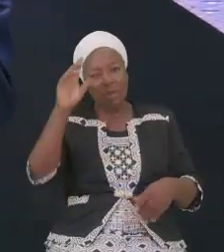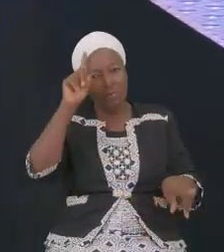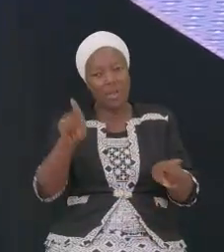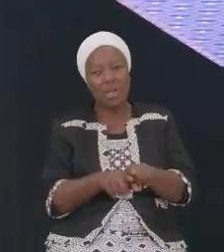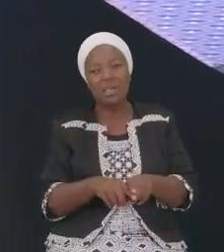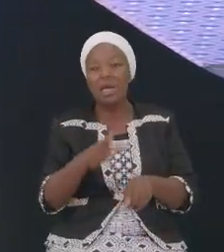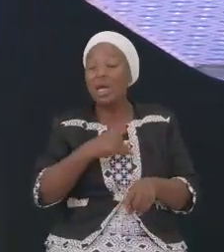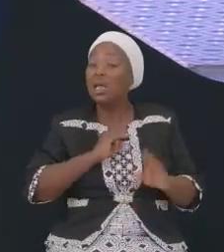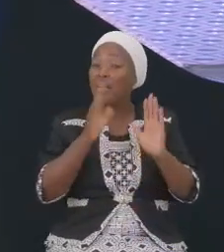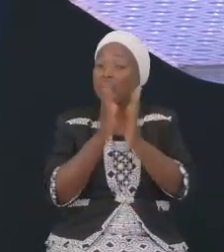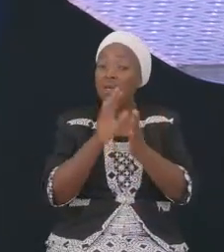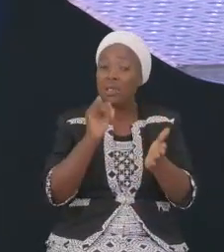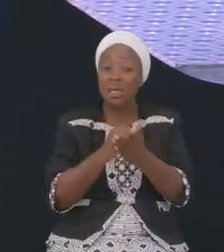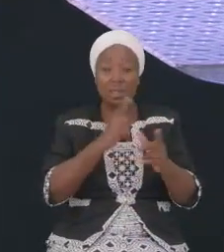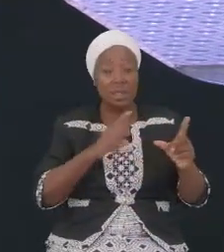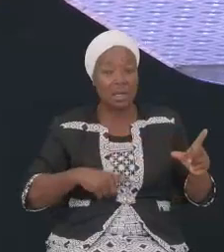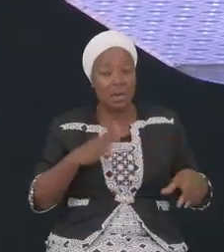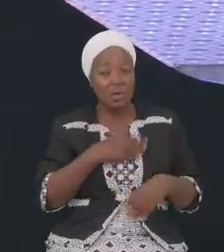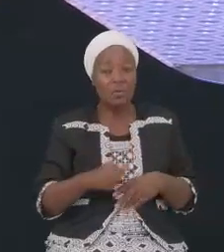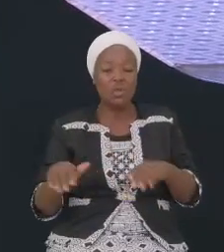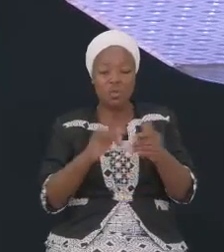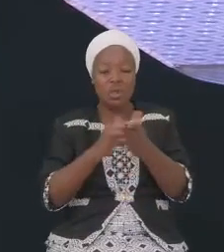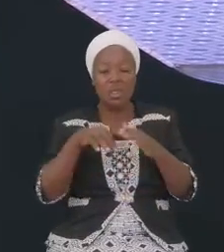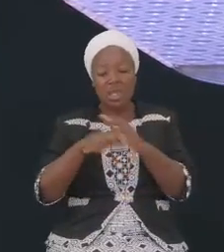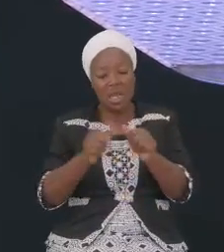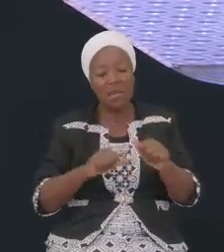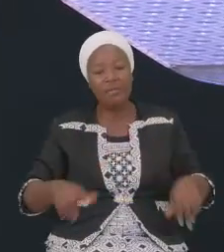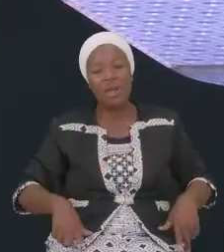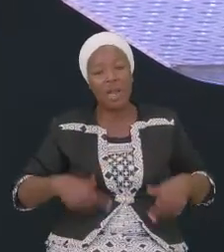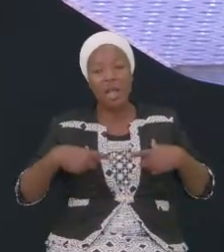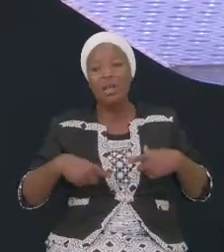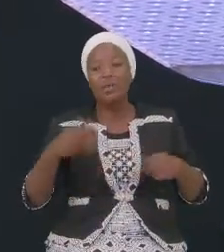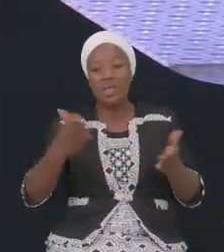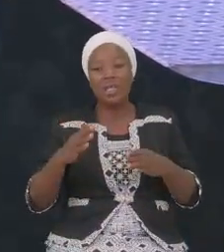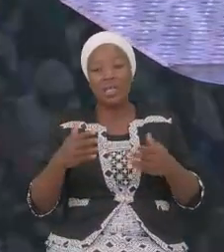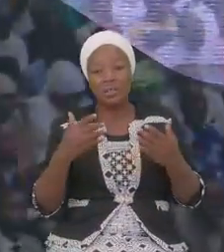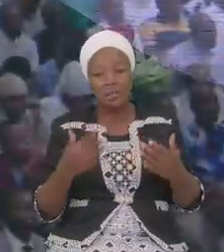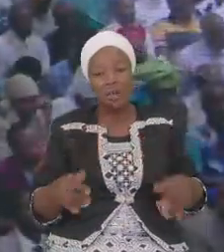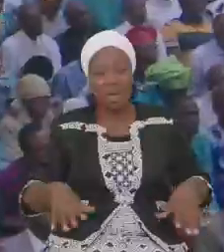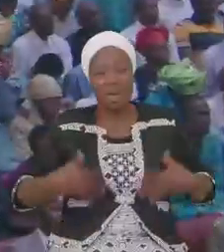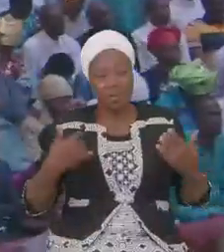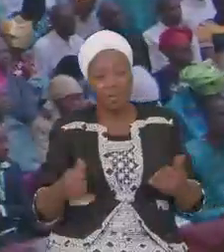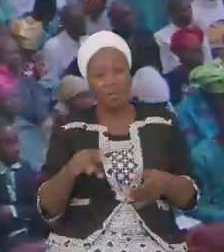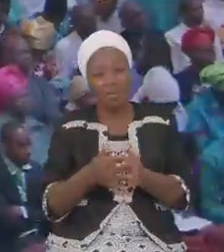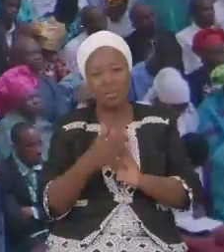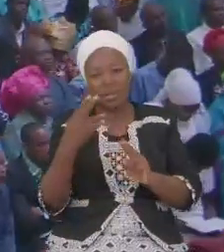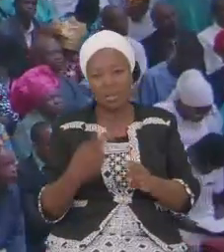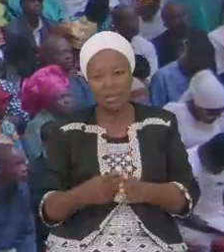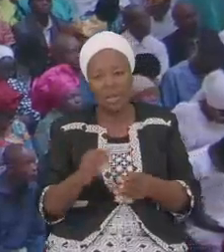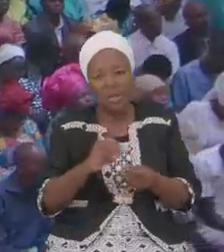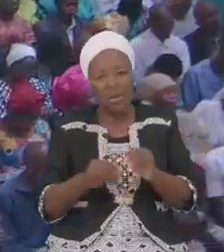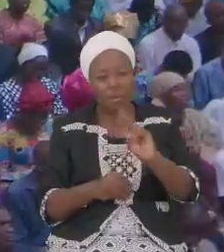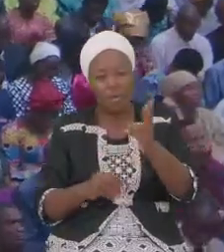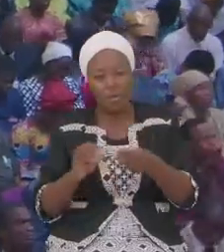covenant. I pray the Lord will effect it in every one of our lives in Jesus' name. Look at number